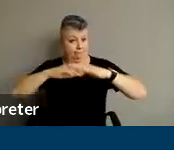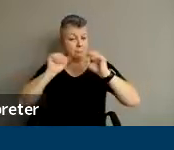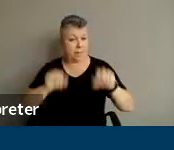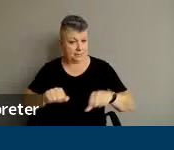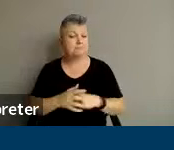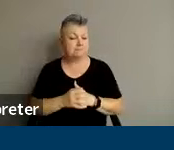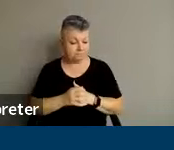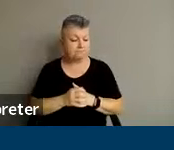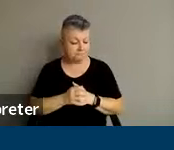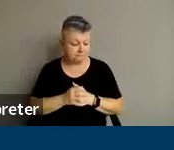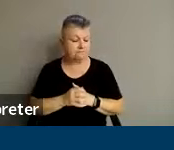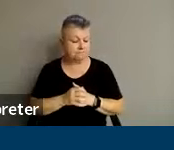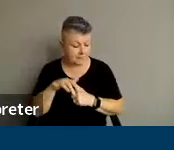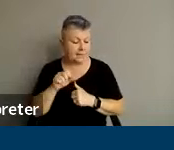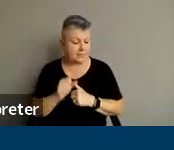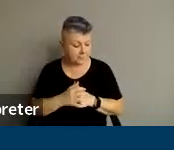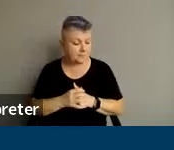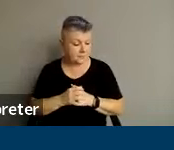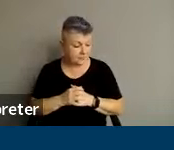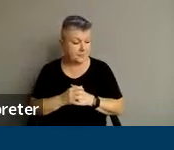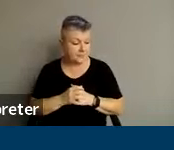been calculated. Thank you. Yes.